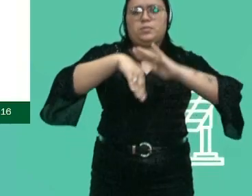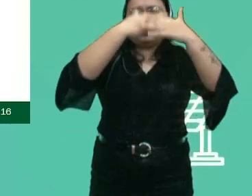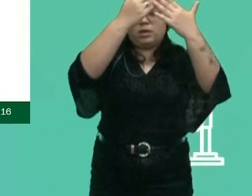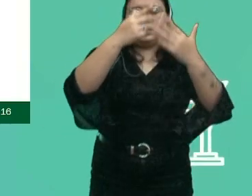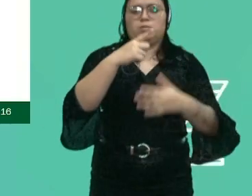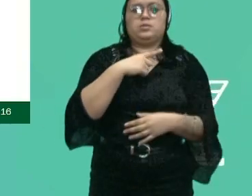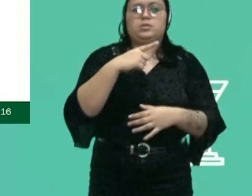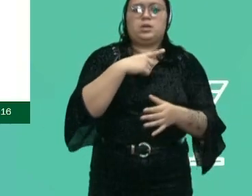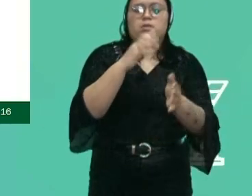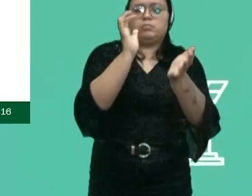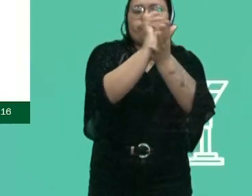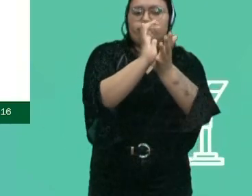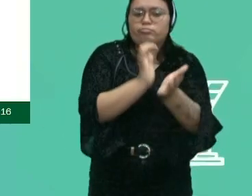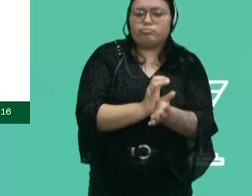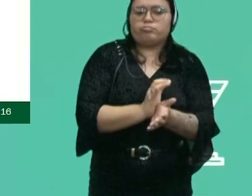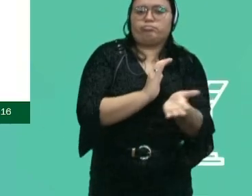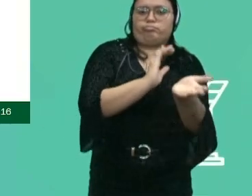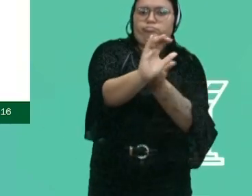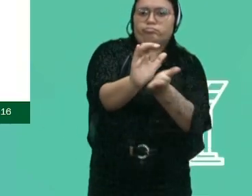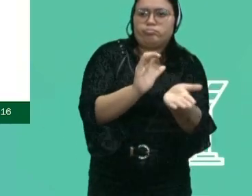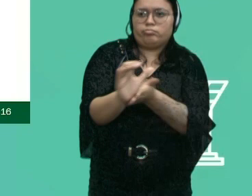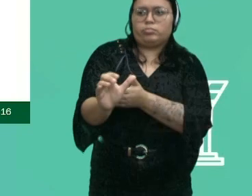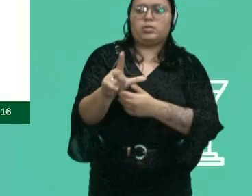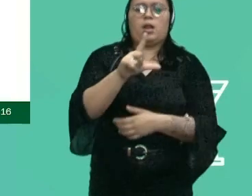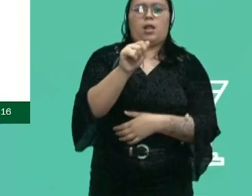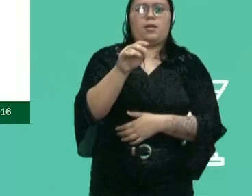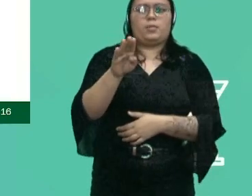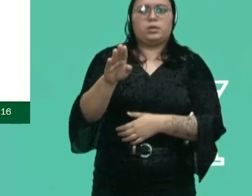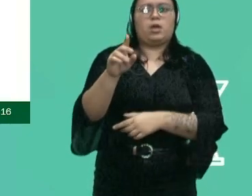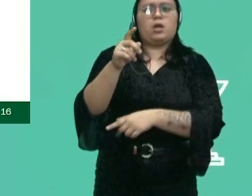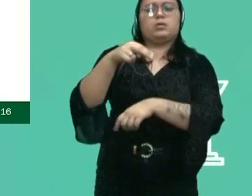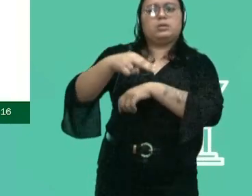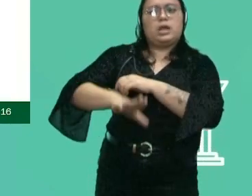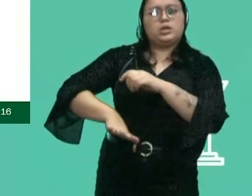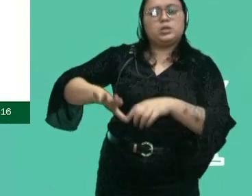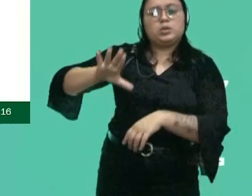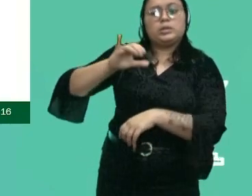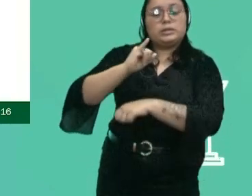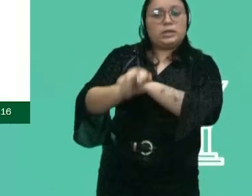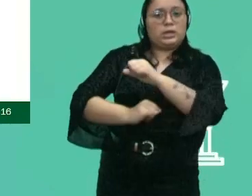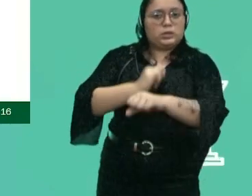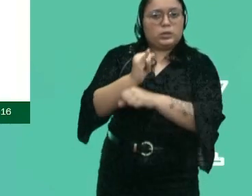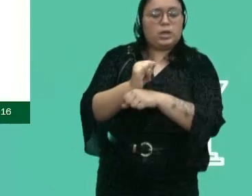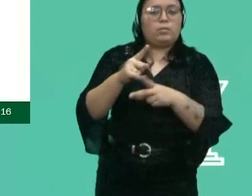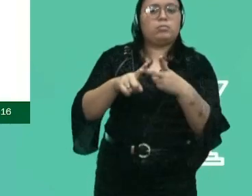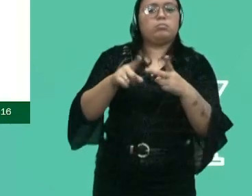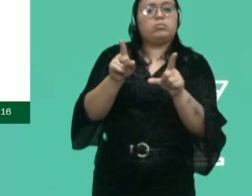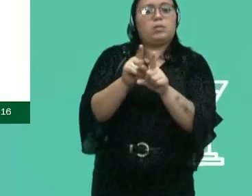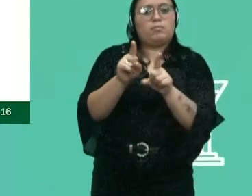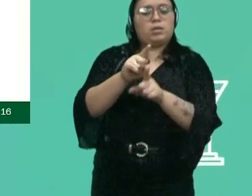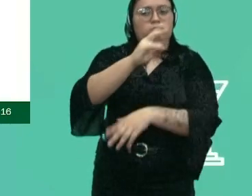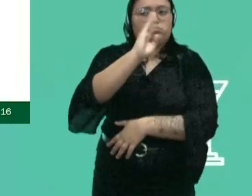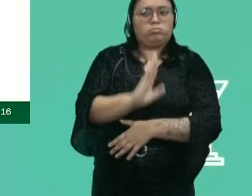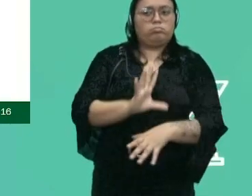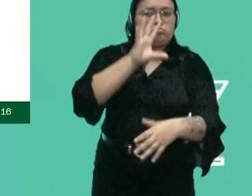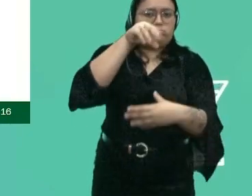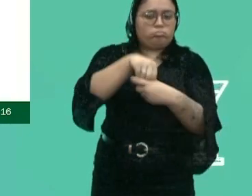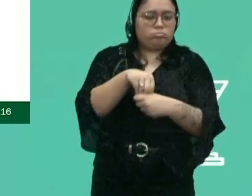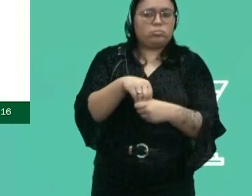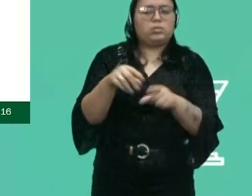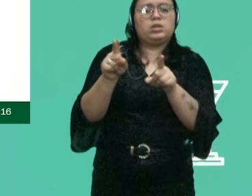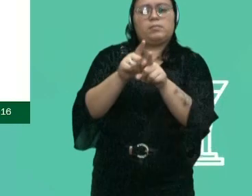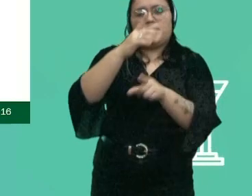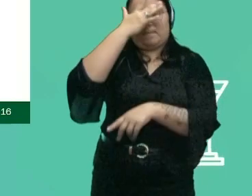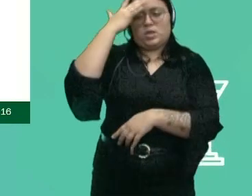national laboratories. We have 17 national laboratories, 50 Nobel Prize winners, major